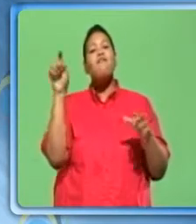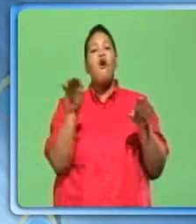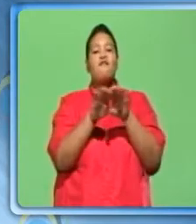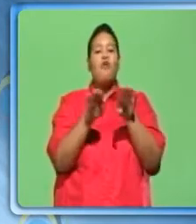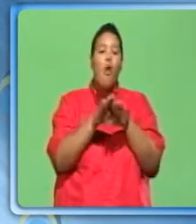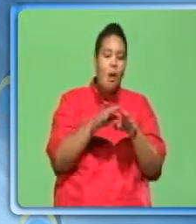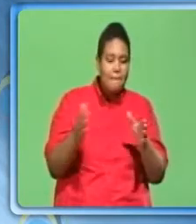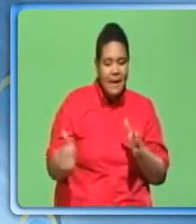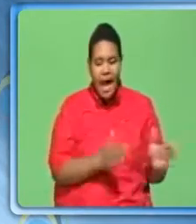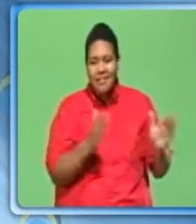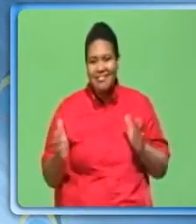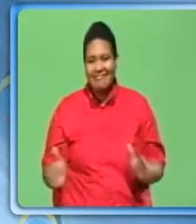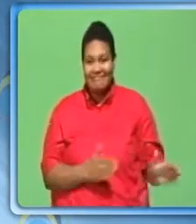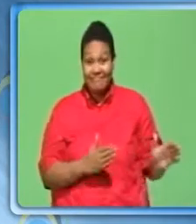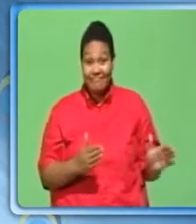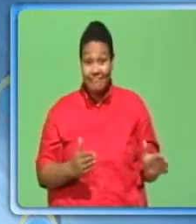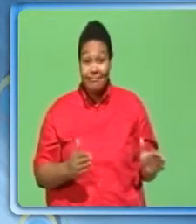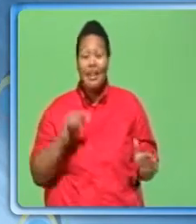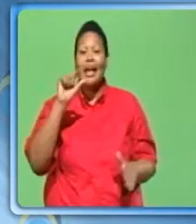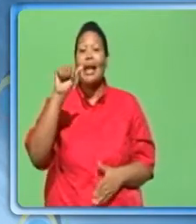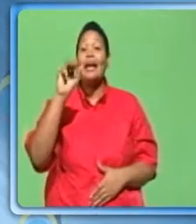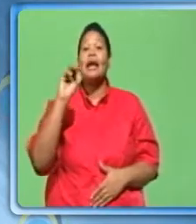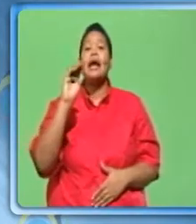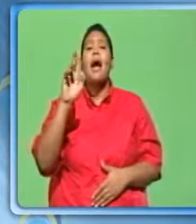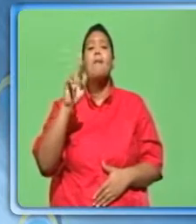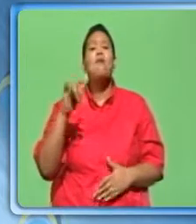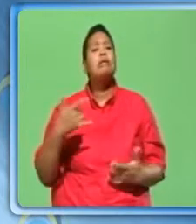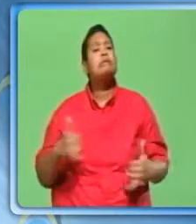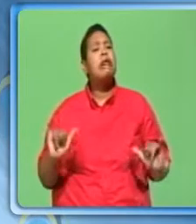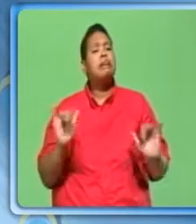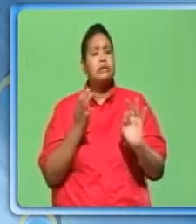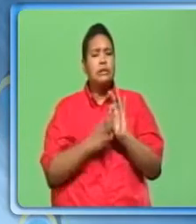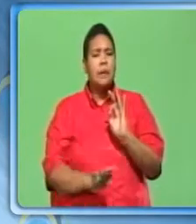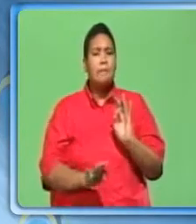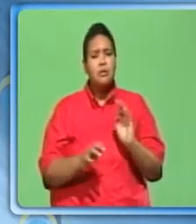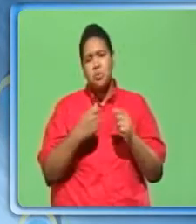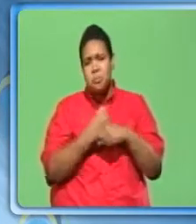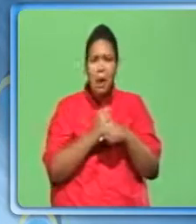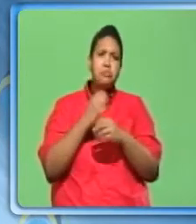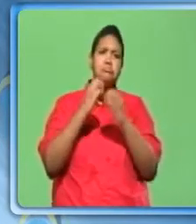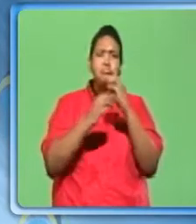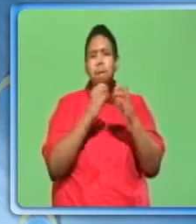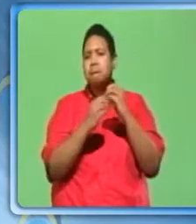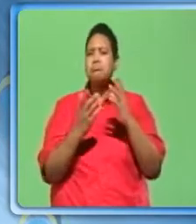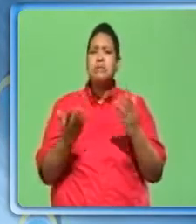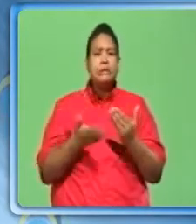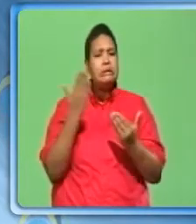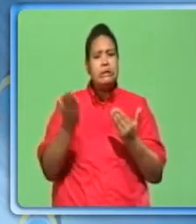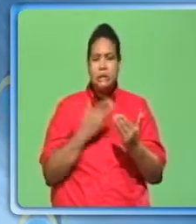plan. Gambrels remain relatively simple to frame and construct.